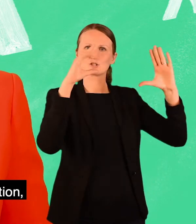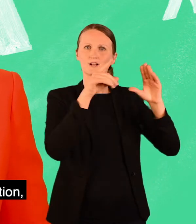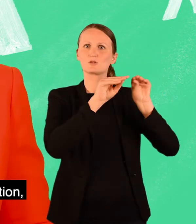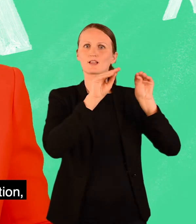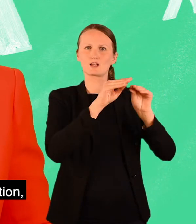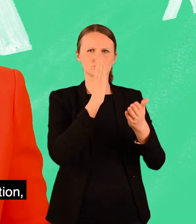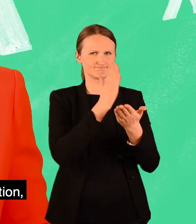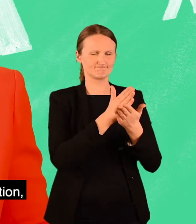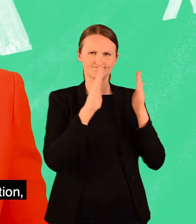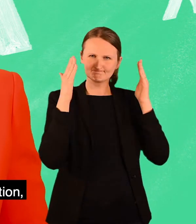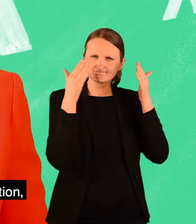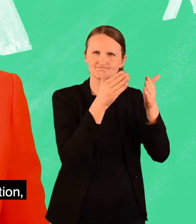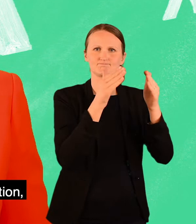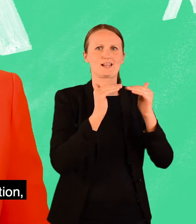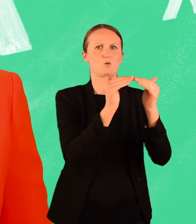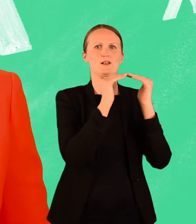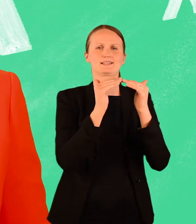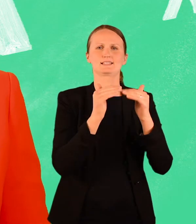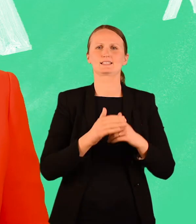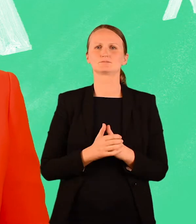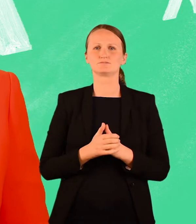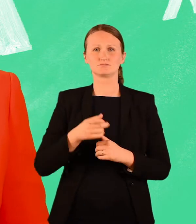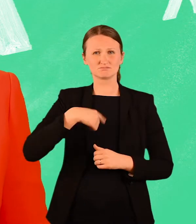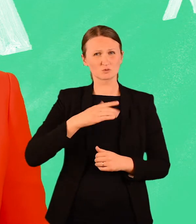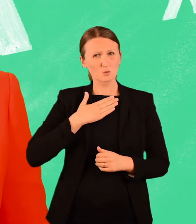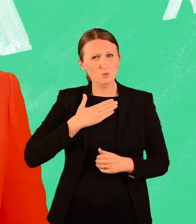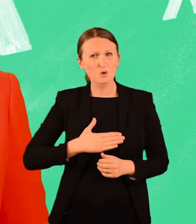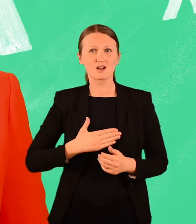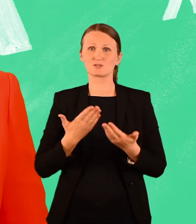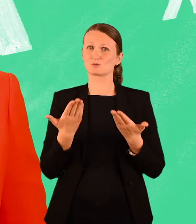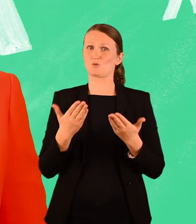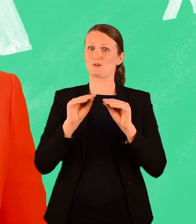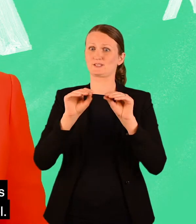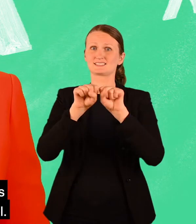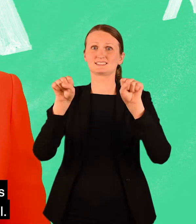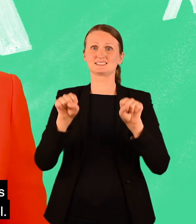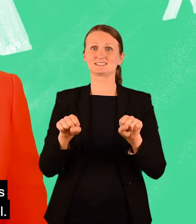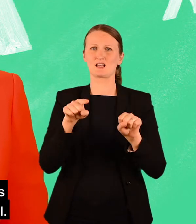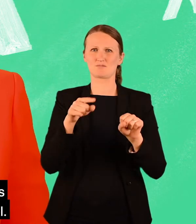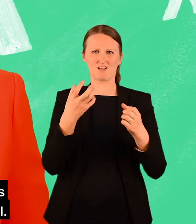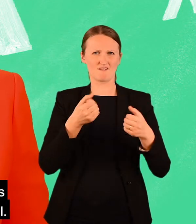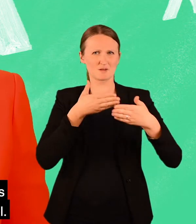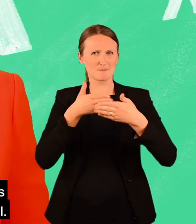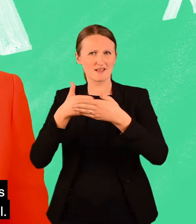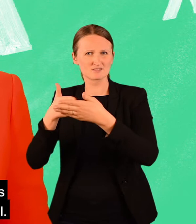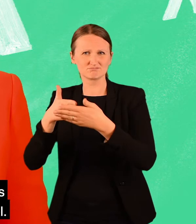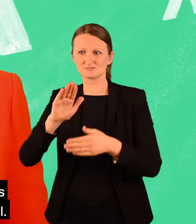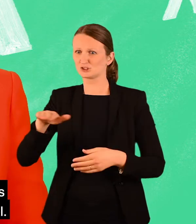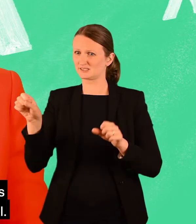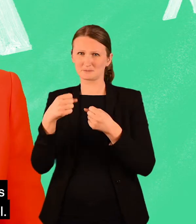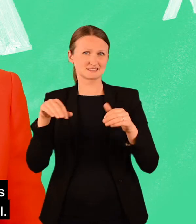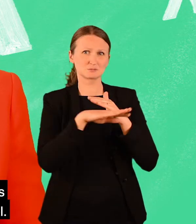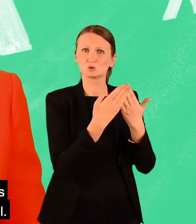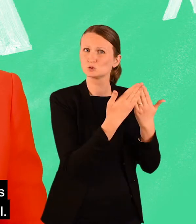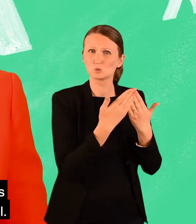education, which centres equality. We want to, piece by piece, dismantle the systemic barriers